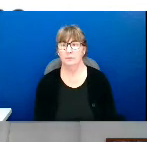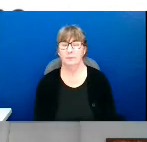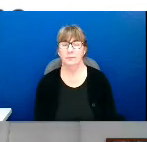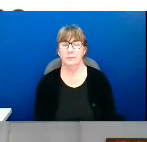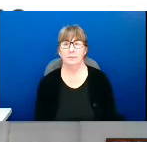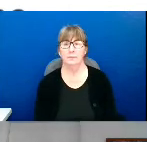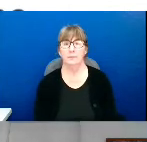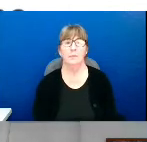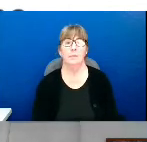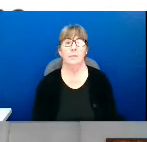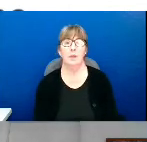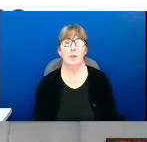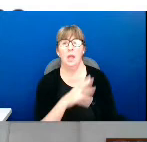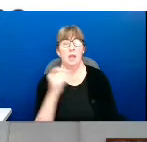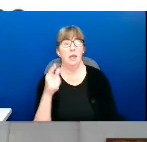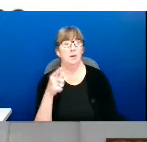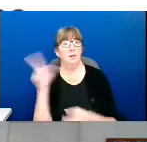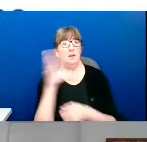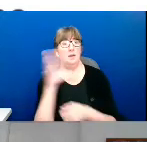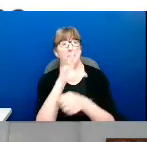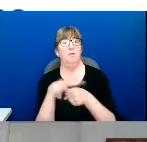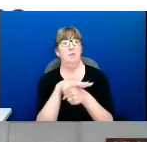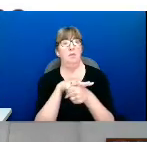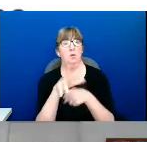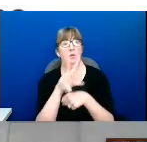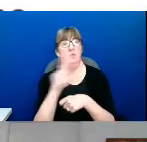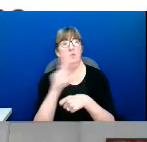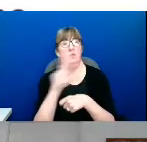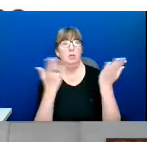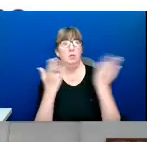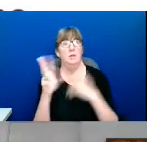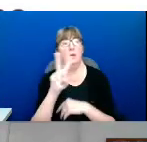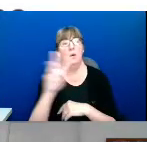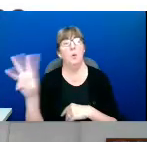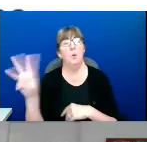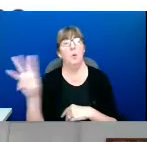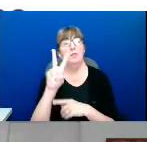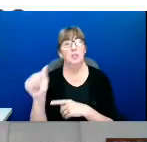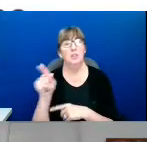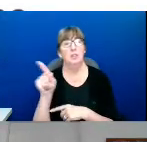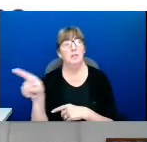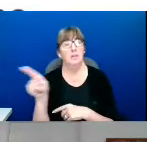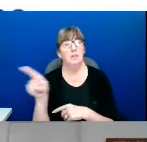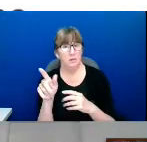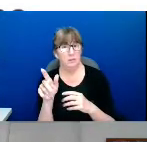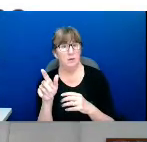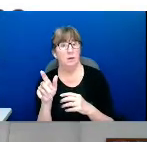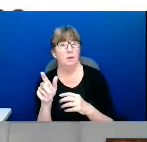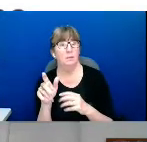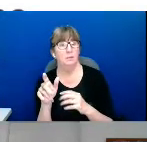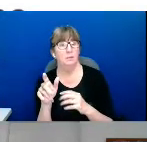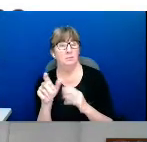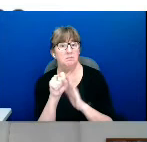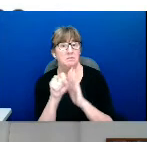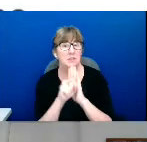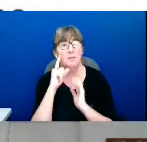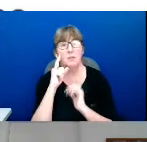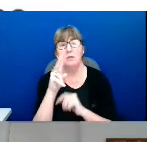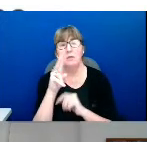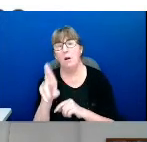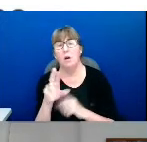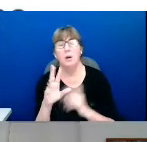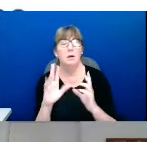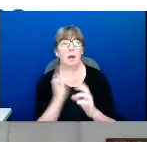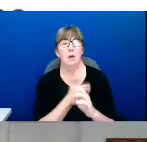VR services. In West Virginia, I know there's a different name in each state for VR, but in West Virginia, our rehab services, our VR people